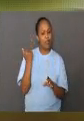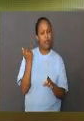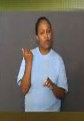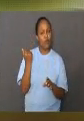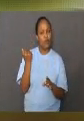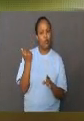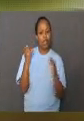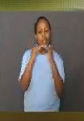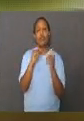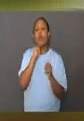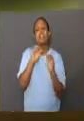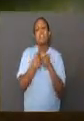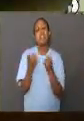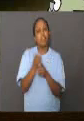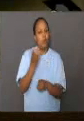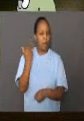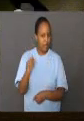of inequality?